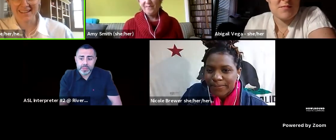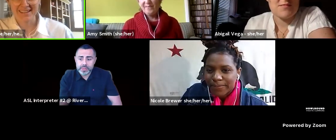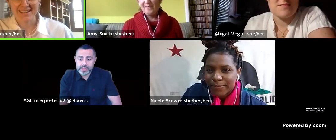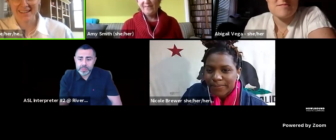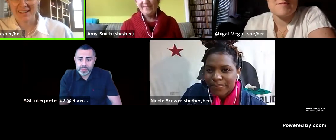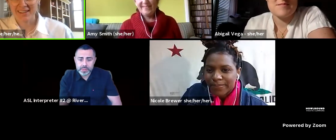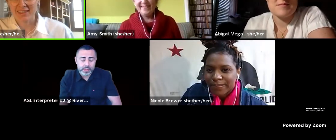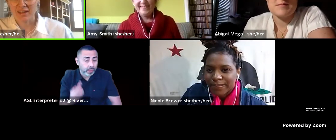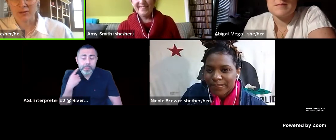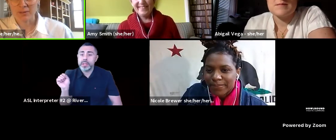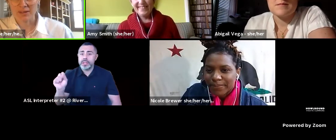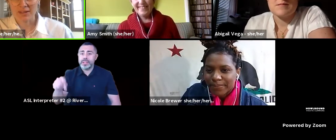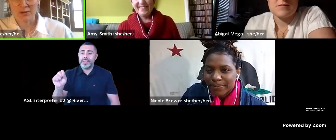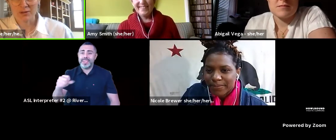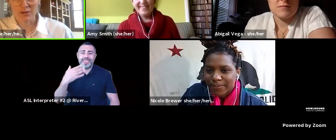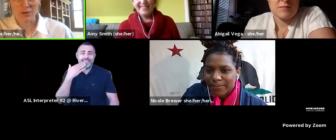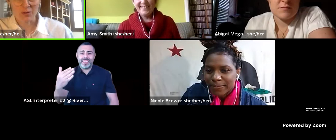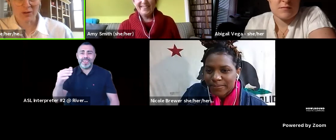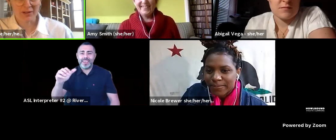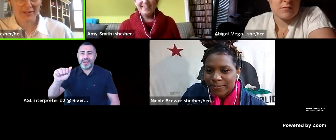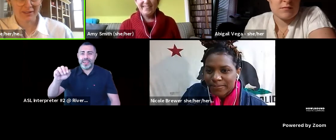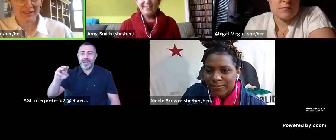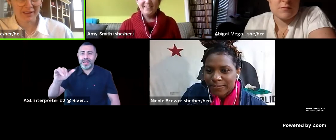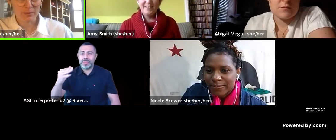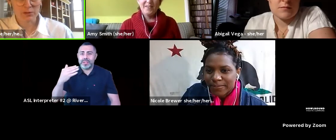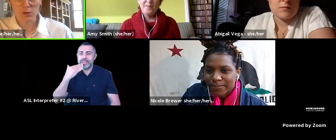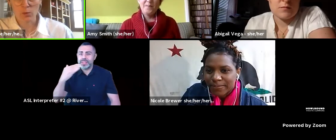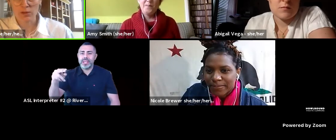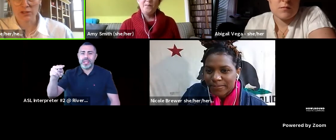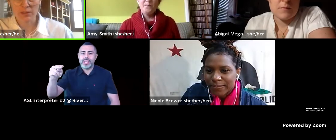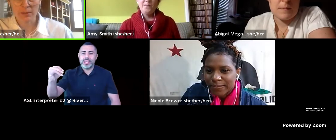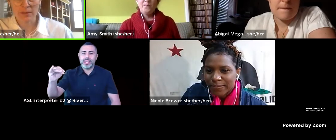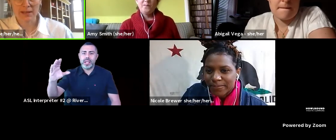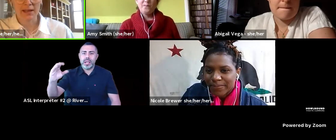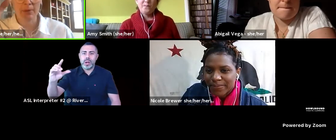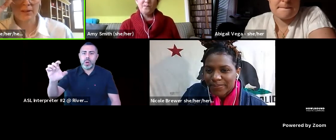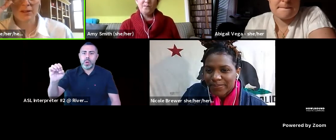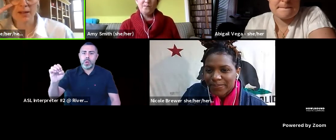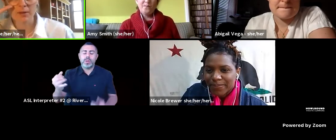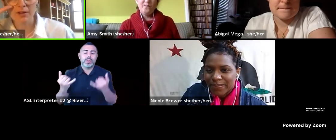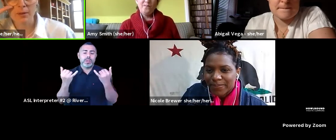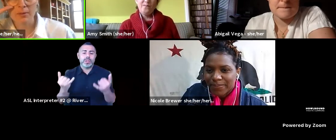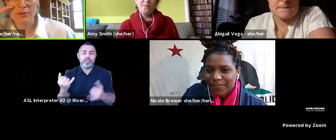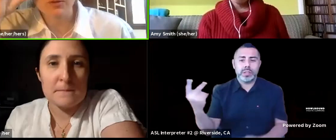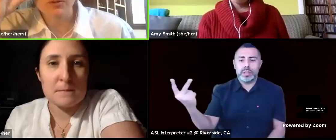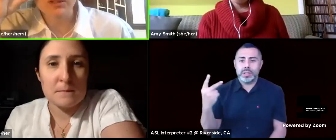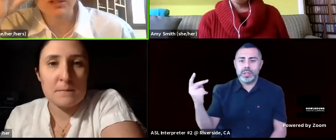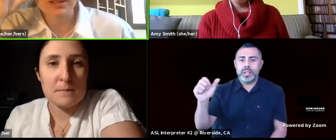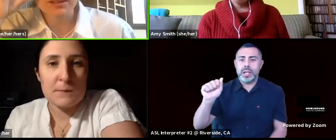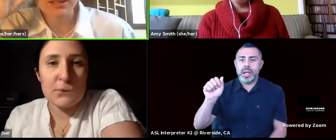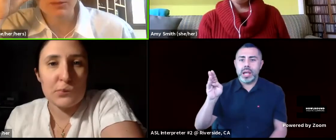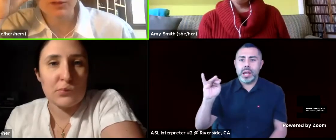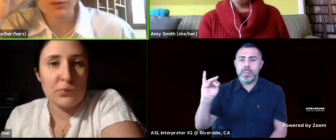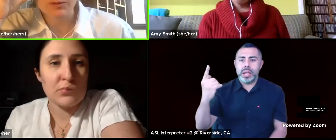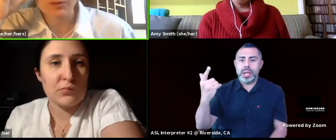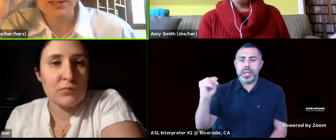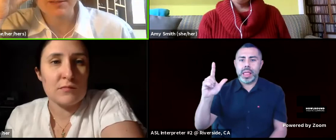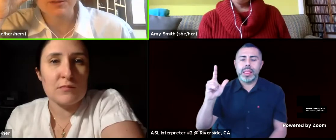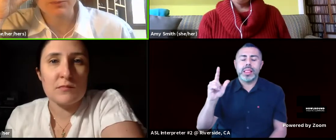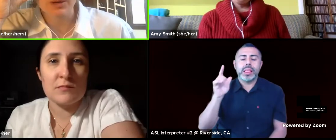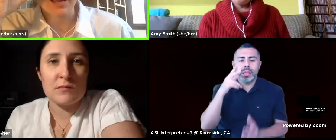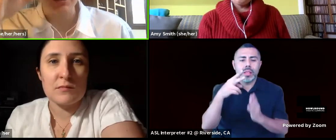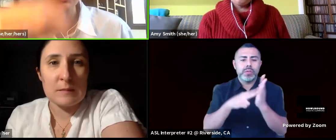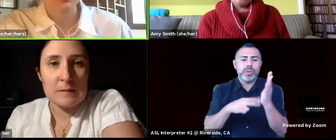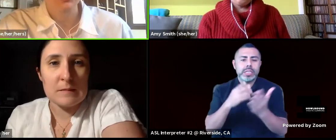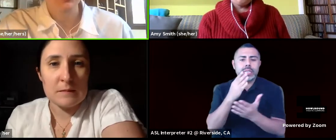Yeah. Thank you, Amy. Thank you, Nicole. So we're just jumping in, Abigail and I, with a couple of questions, some of which we